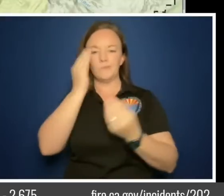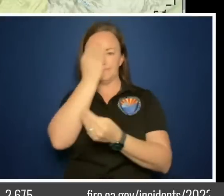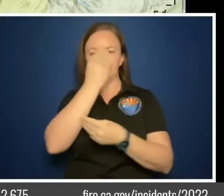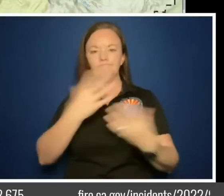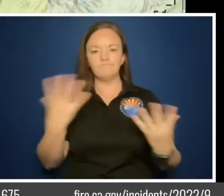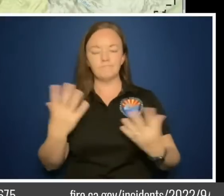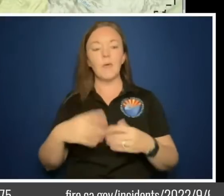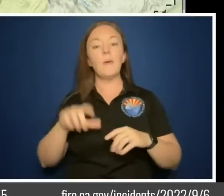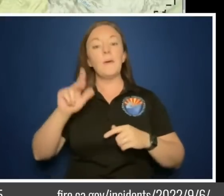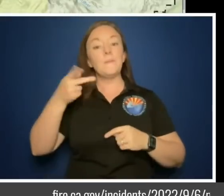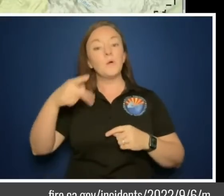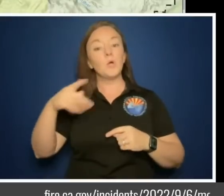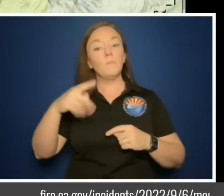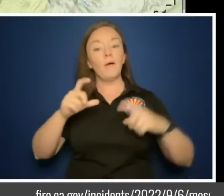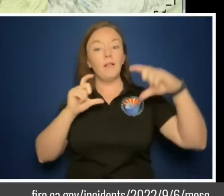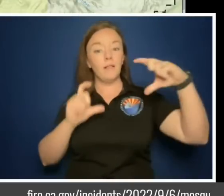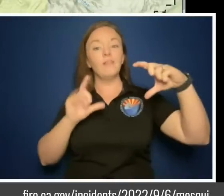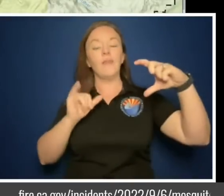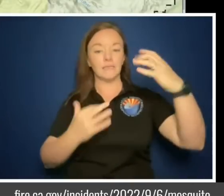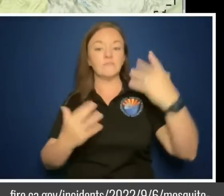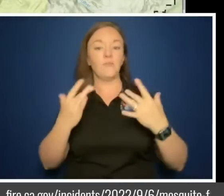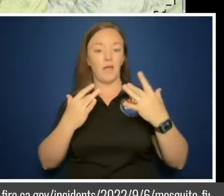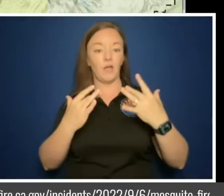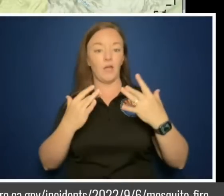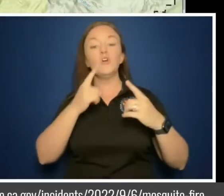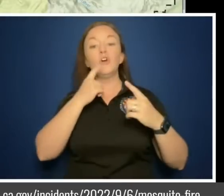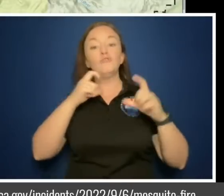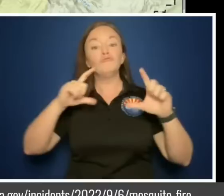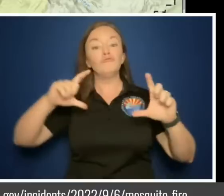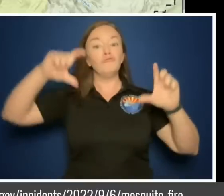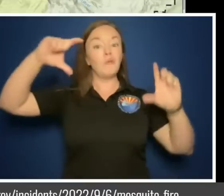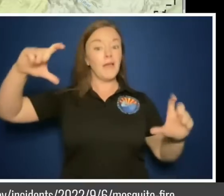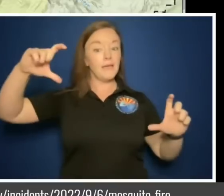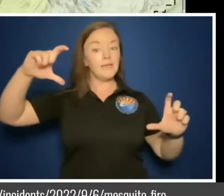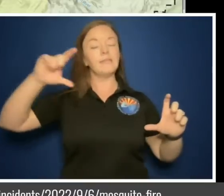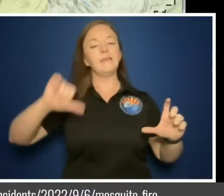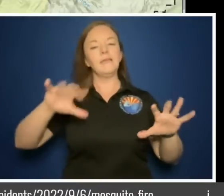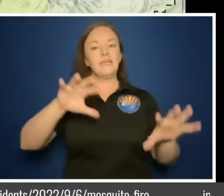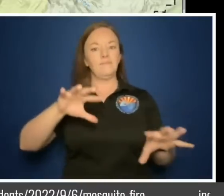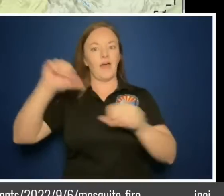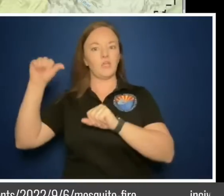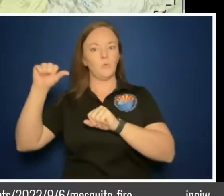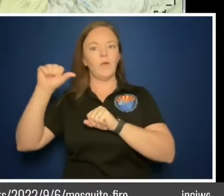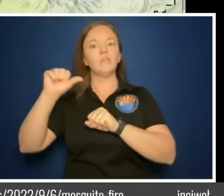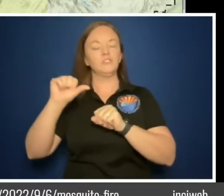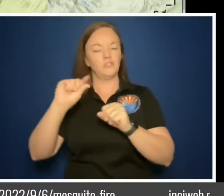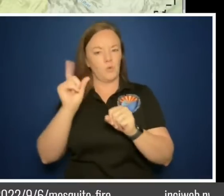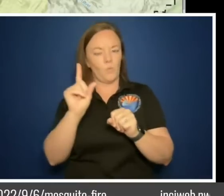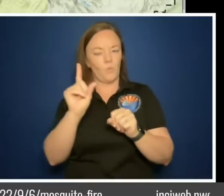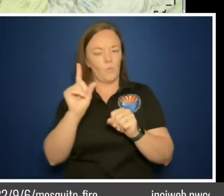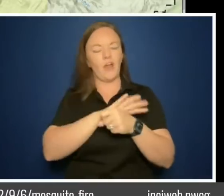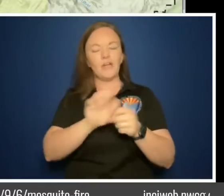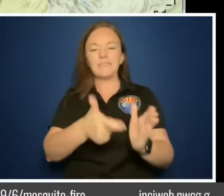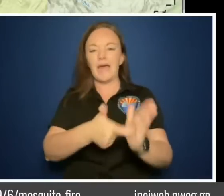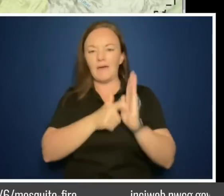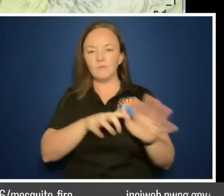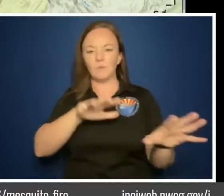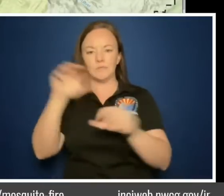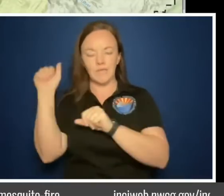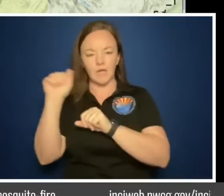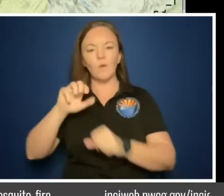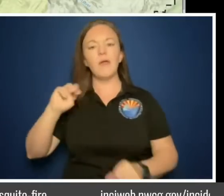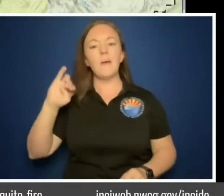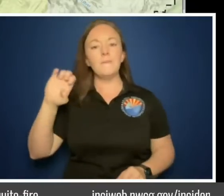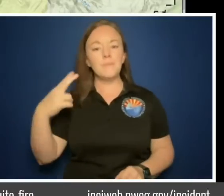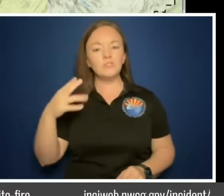and around it is the red area, which is remains the evacuation order zone of Michigan Bluff, Forest Hill proper, and